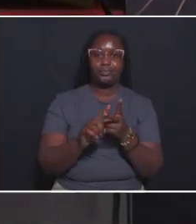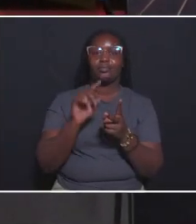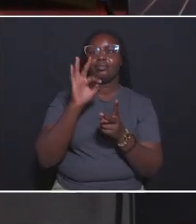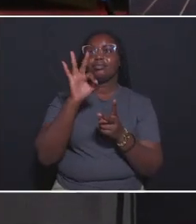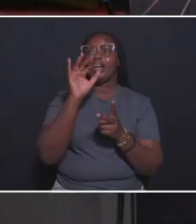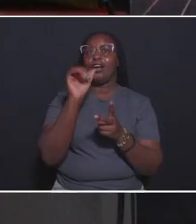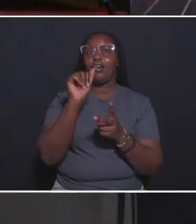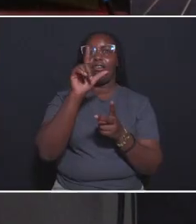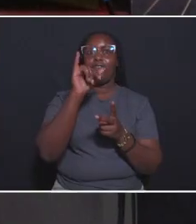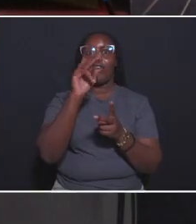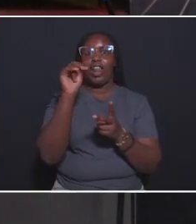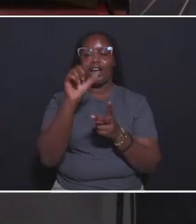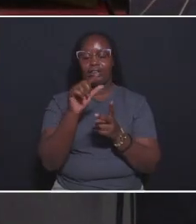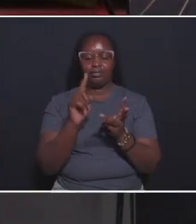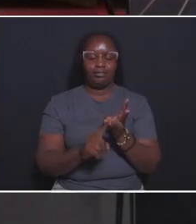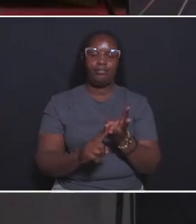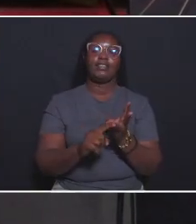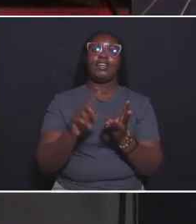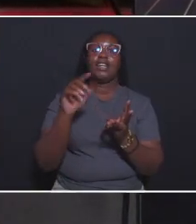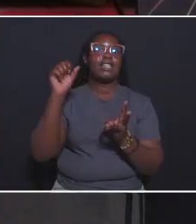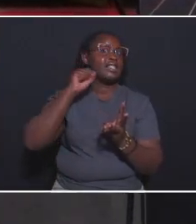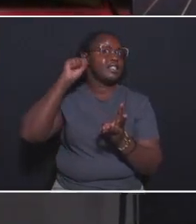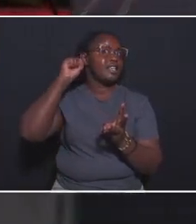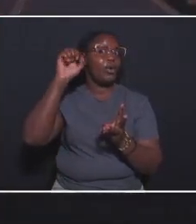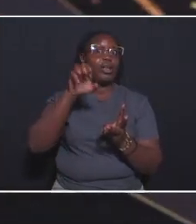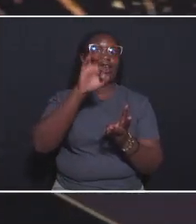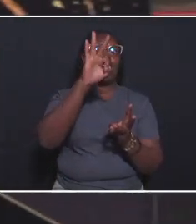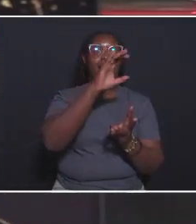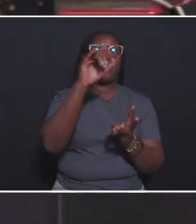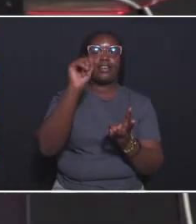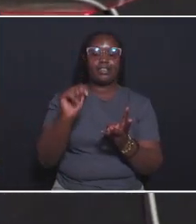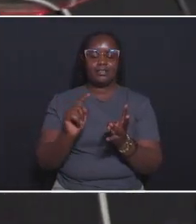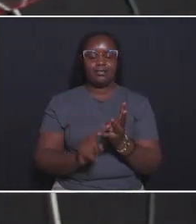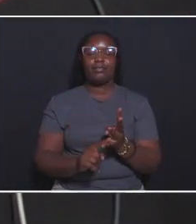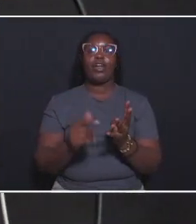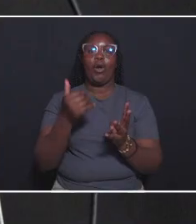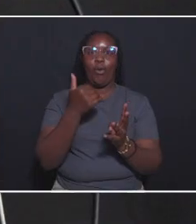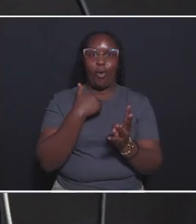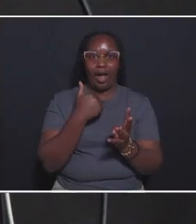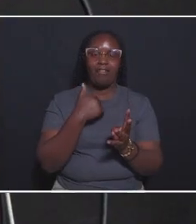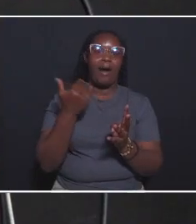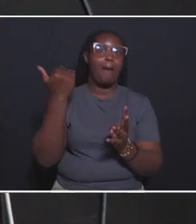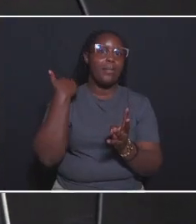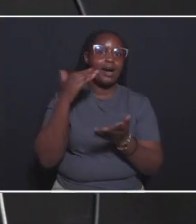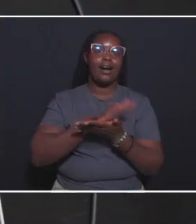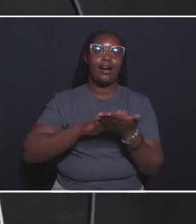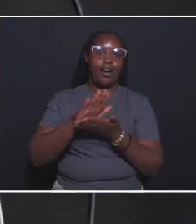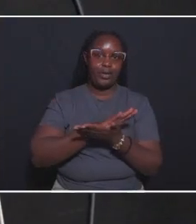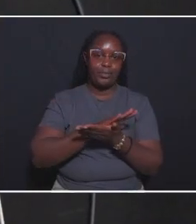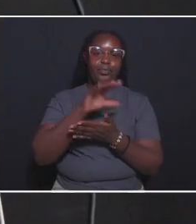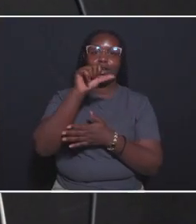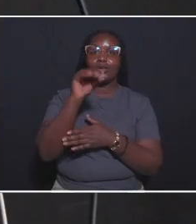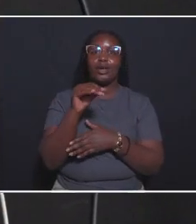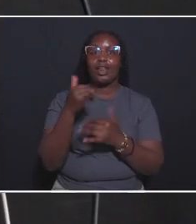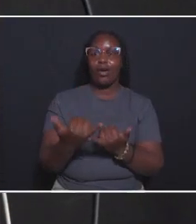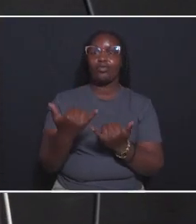third one was sound effects, which have backgrounds. Then, of course, let me stay at this scene. At this scene, of course, then we